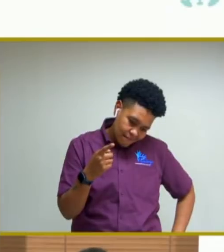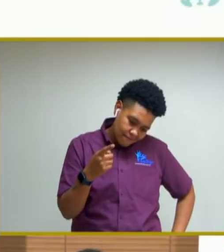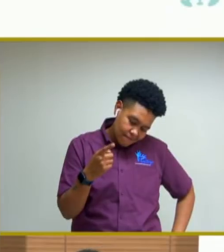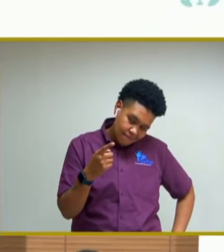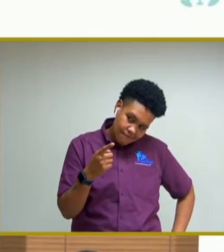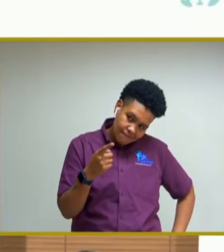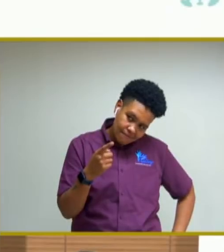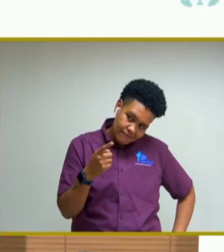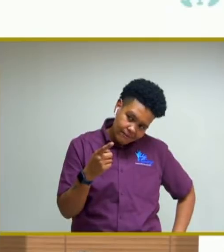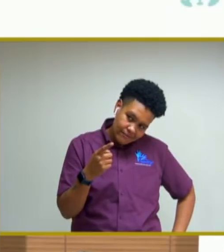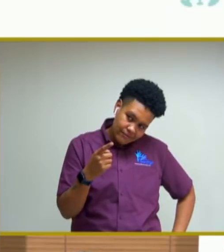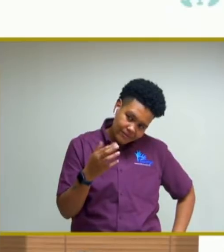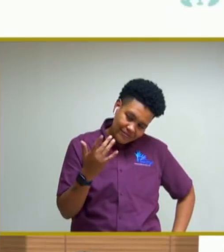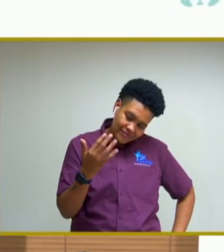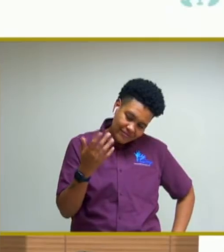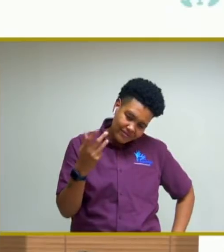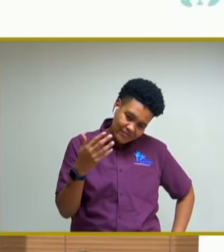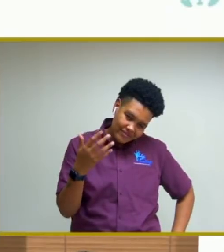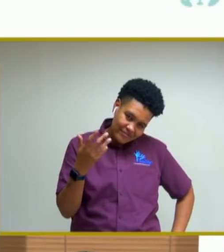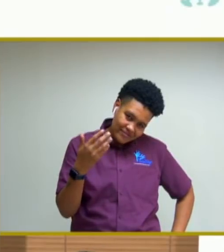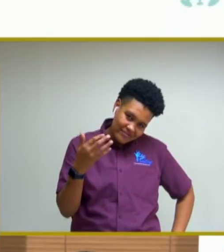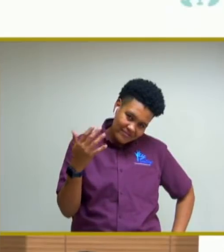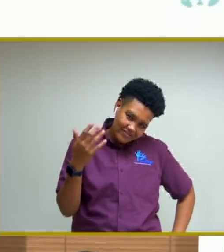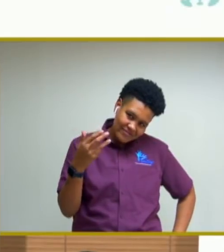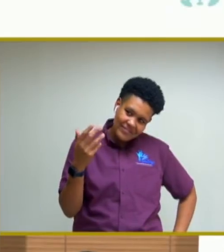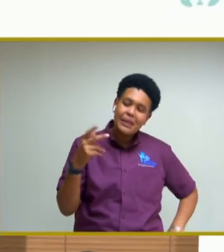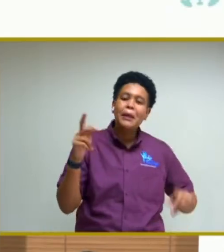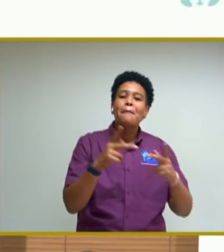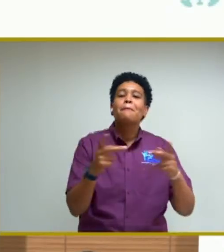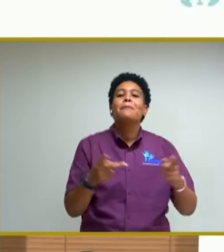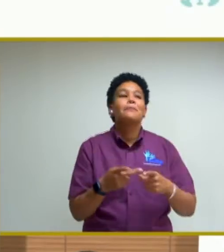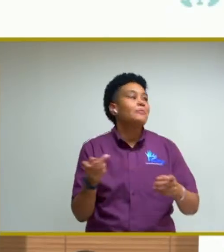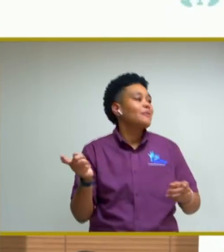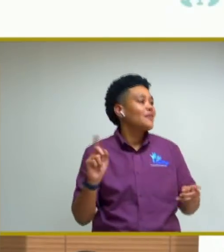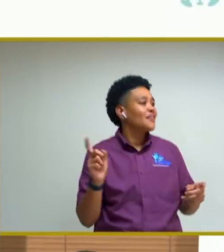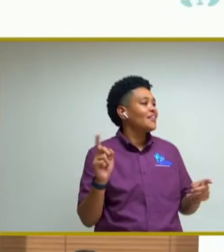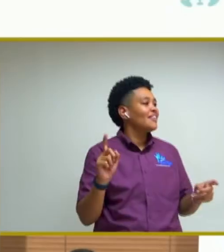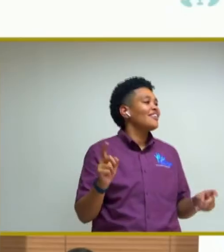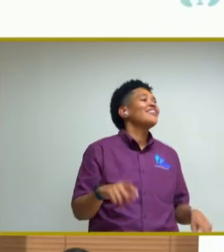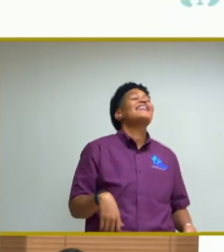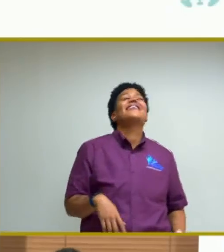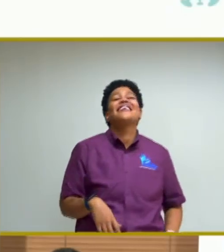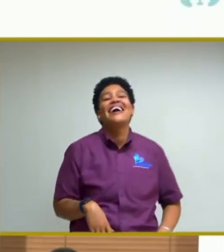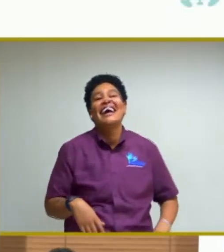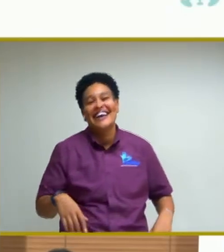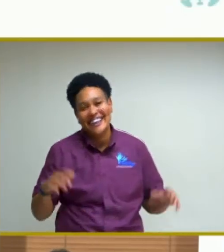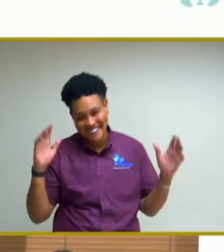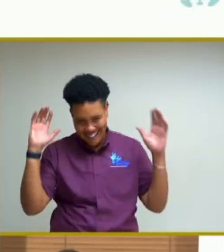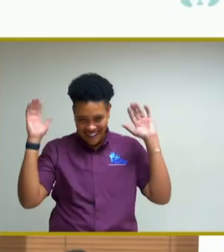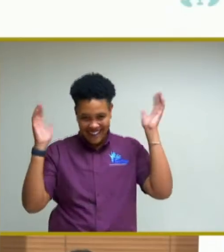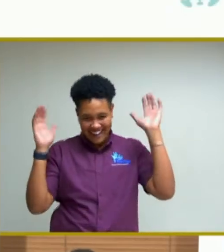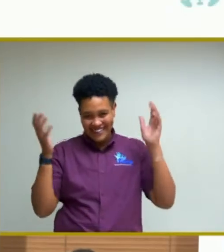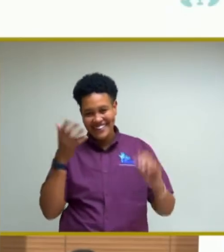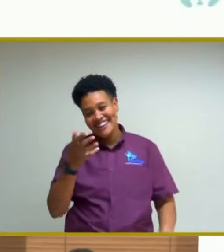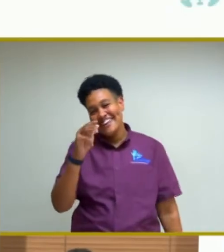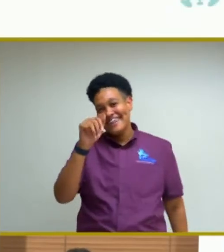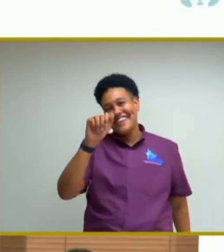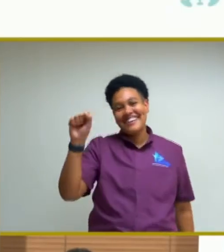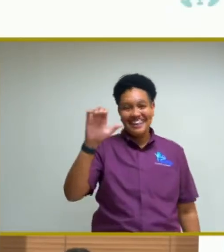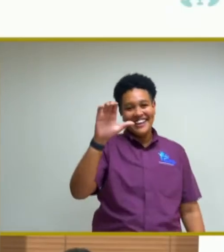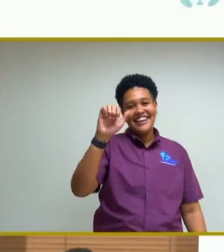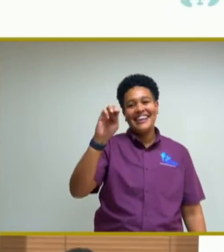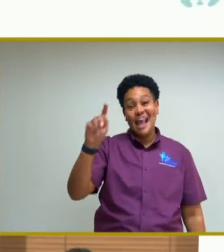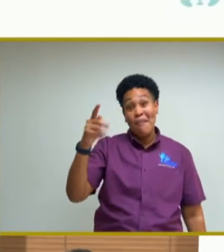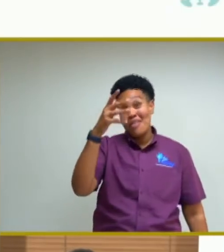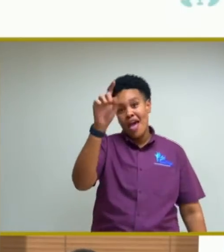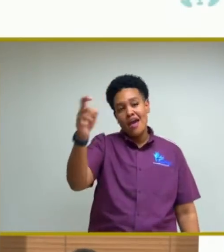back there. What you call it? That place where they keep carnival stuff. Mass camp. There you go. Right. So